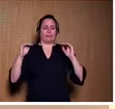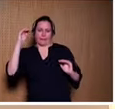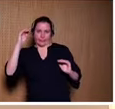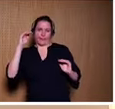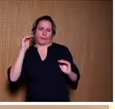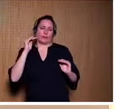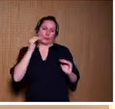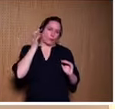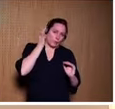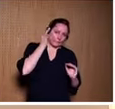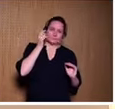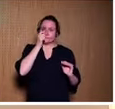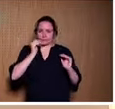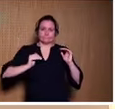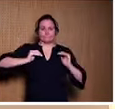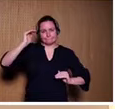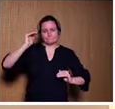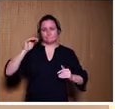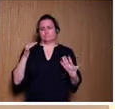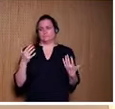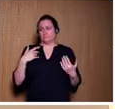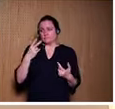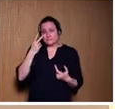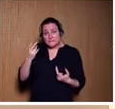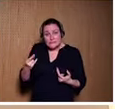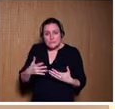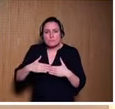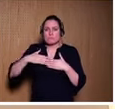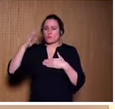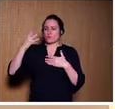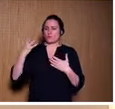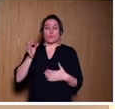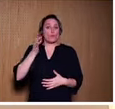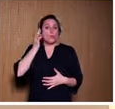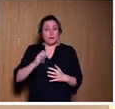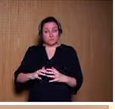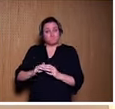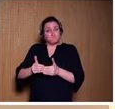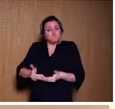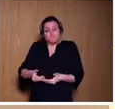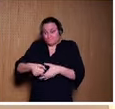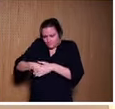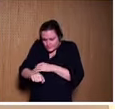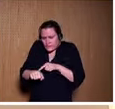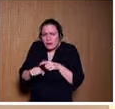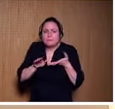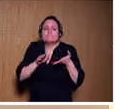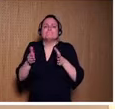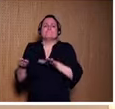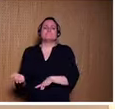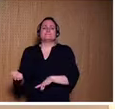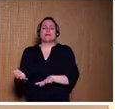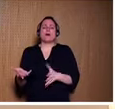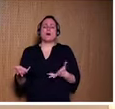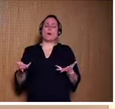leadership. We're seeing increase in maternal and child deaths. Essentially, it is risking setting